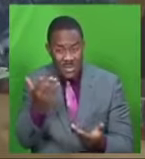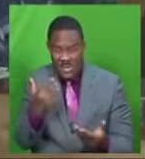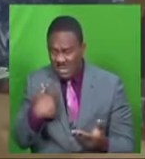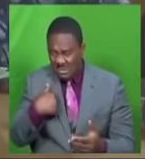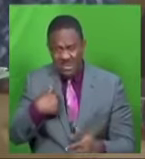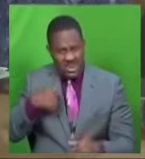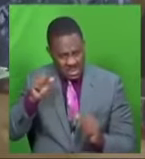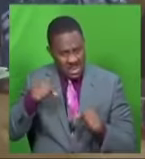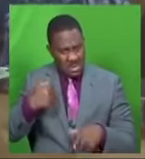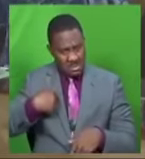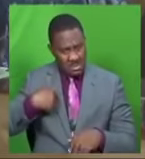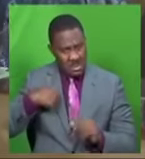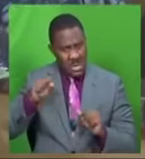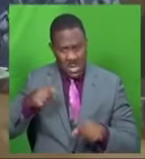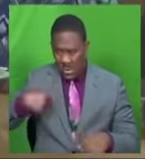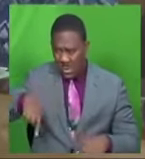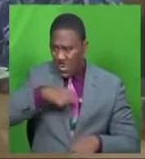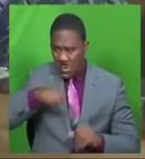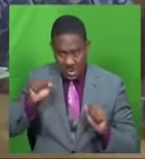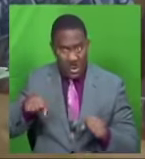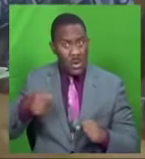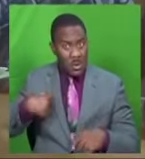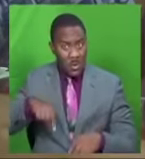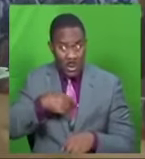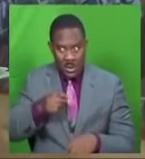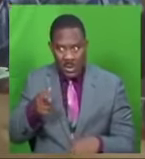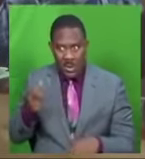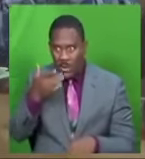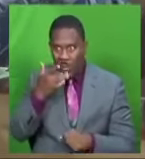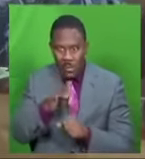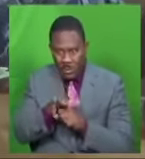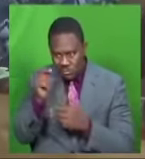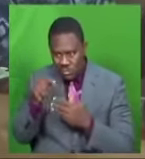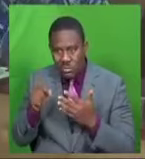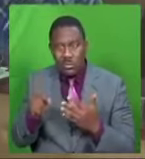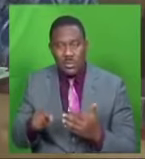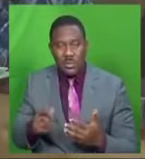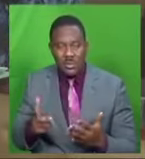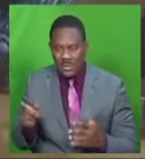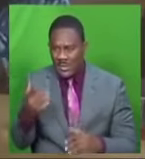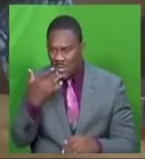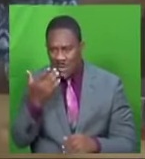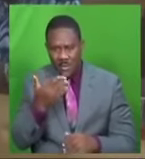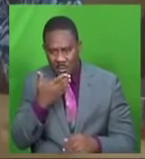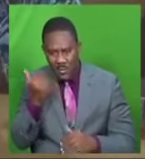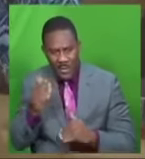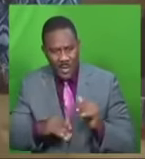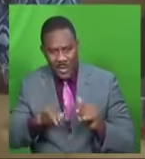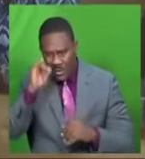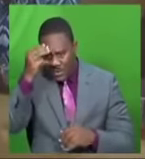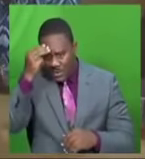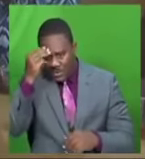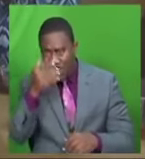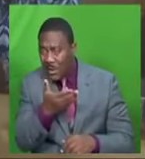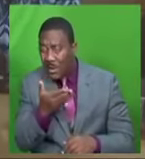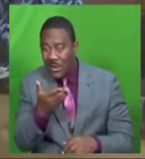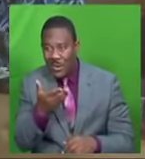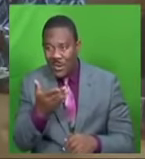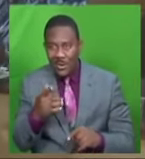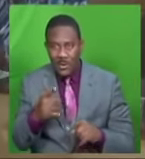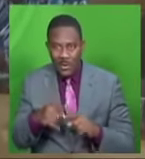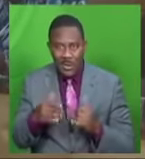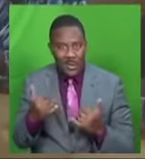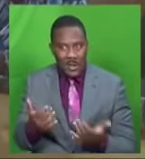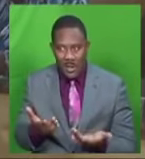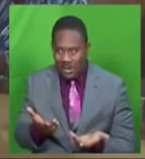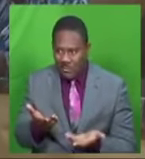better. They came to office telling people that they could perform better than John Dramani Mahama and his team. Today, they have led